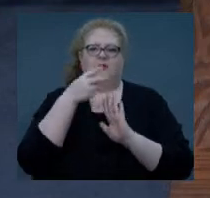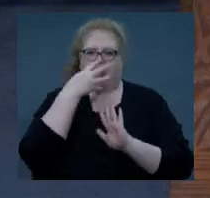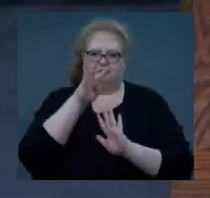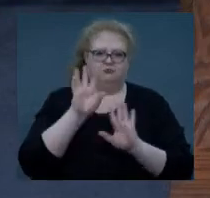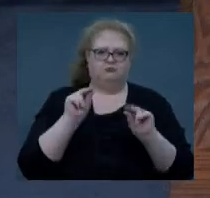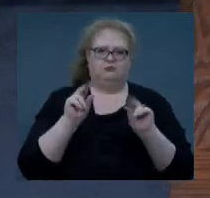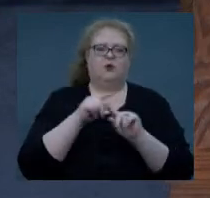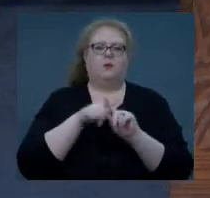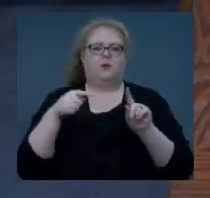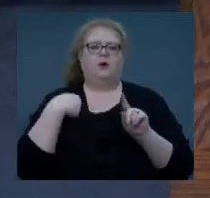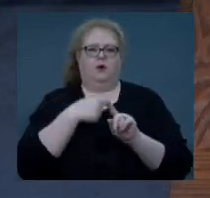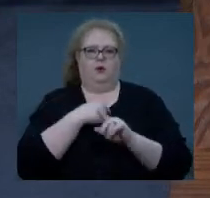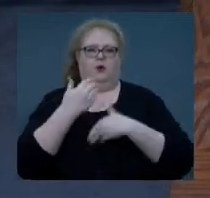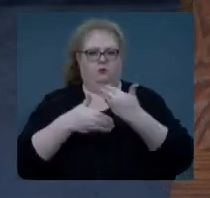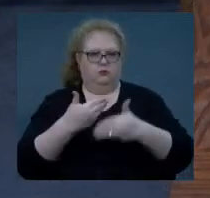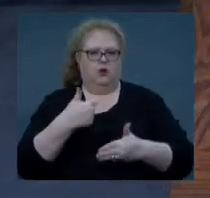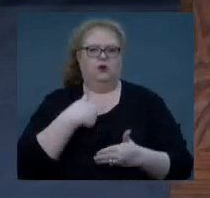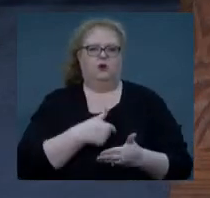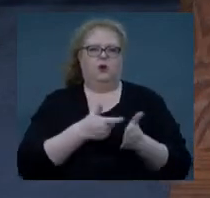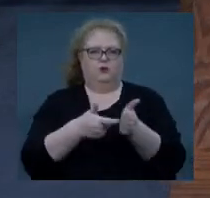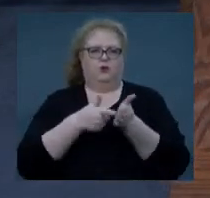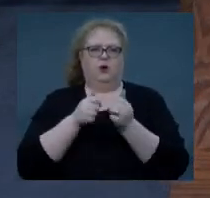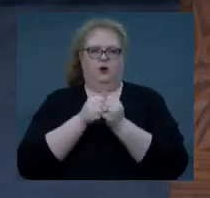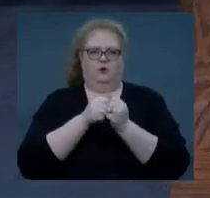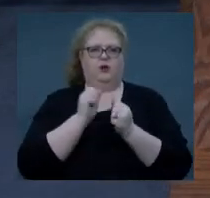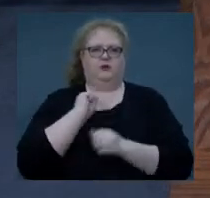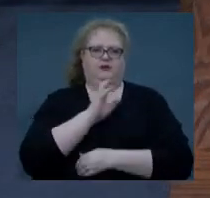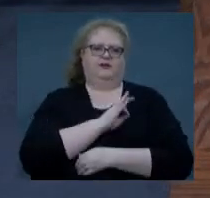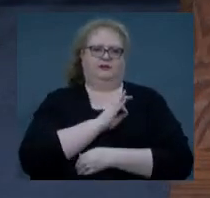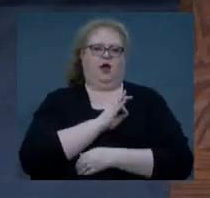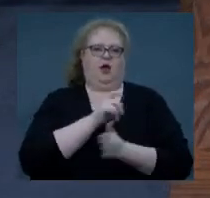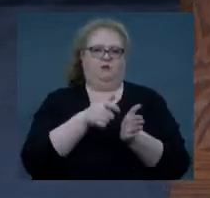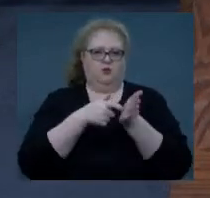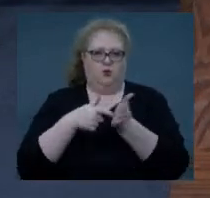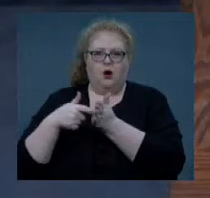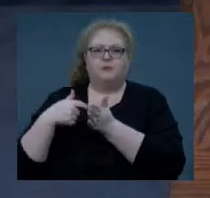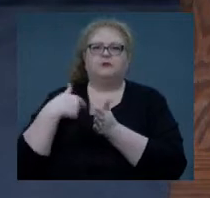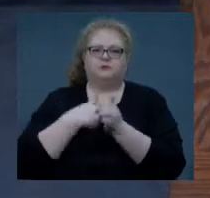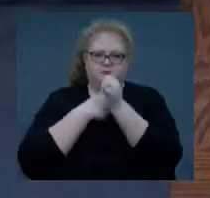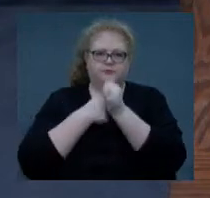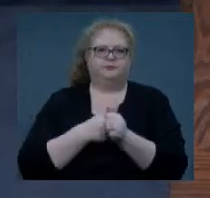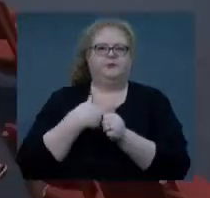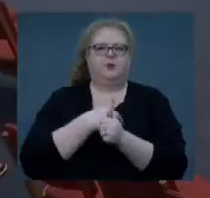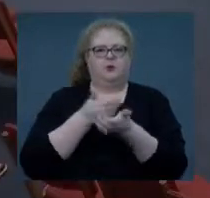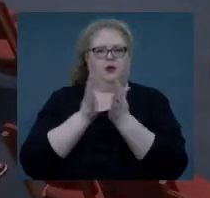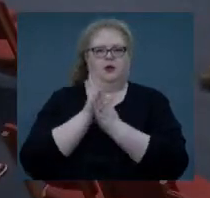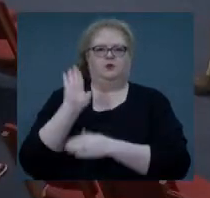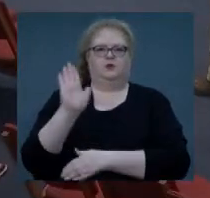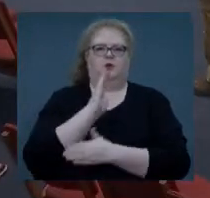staff's requirements, and we would ask for your approval of this site plan and preliminary plan.